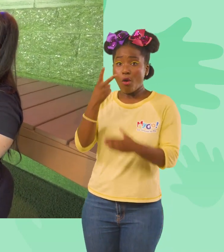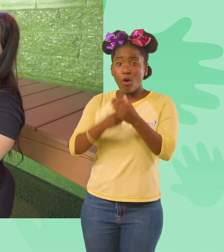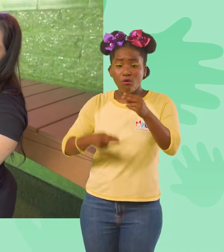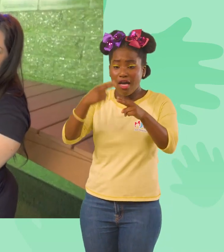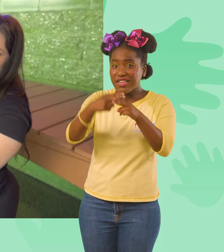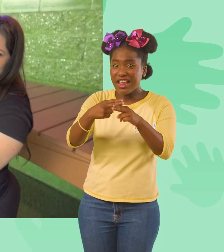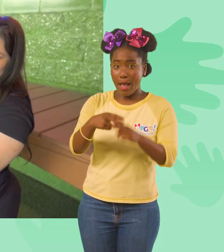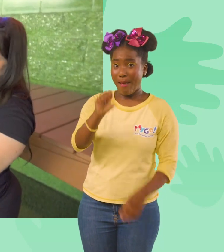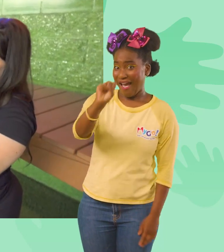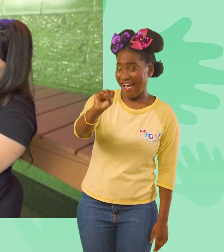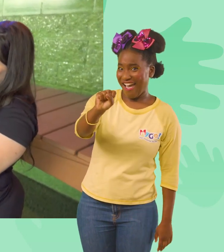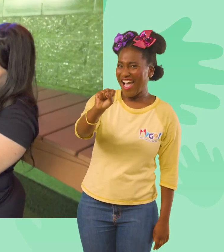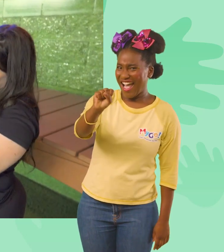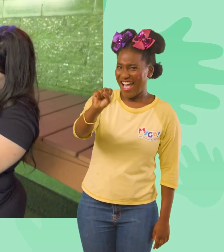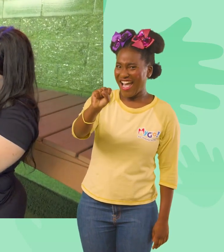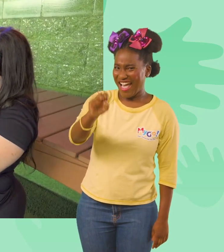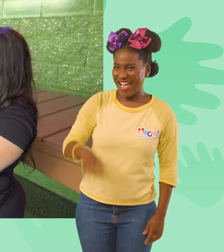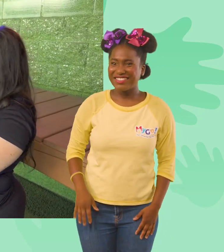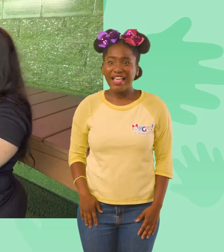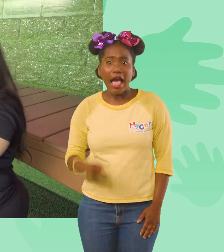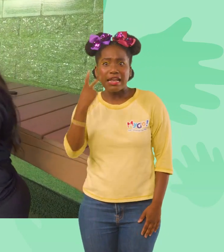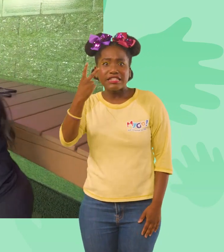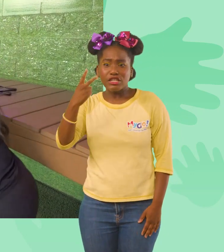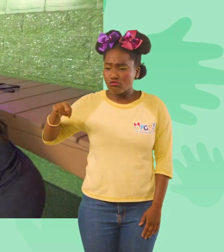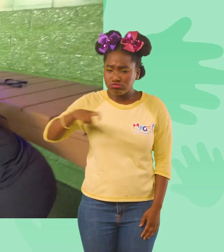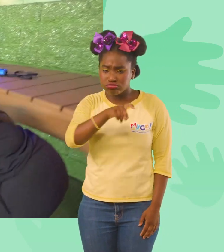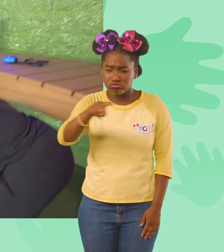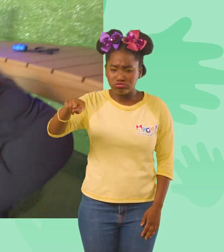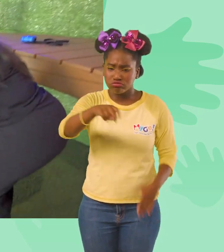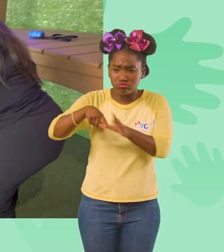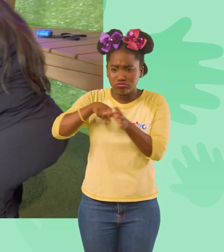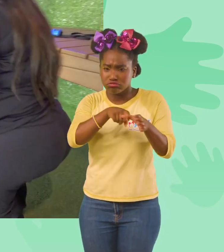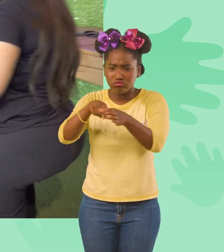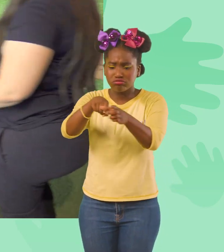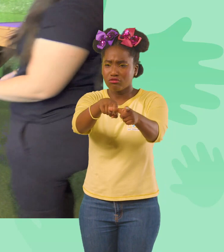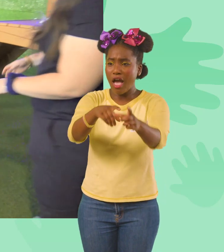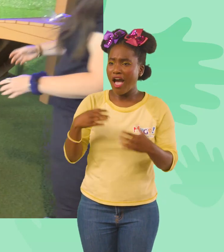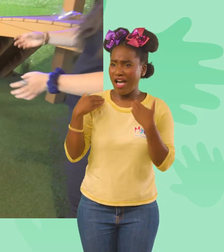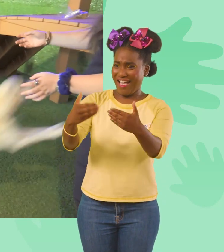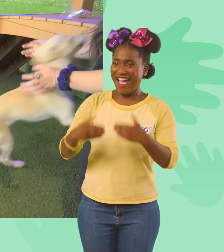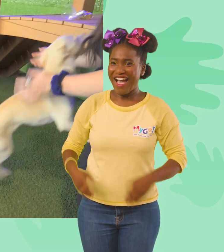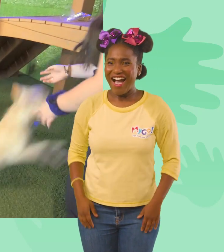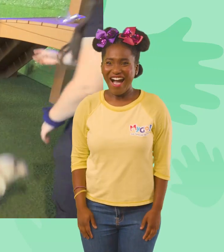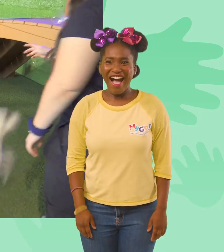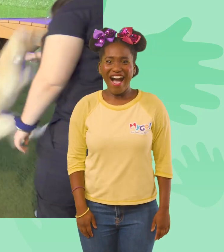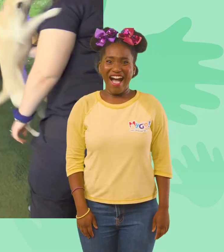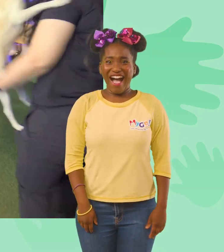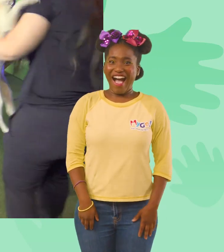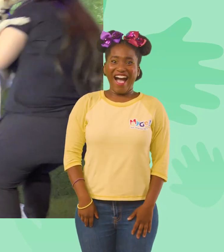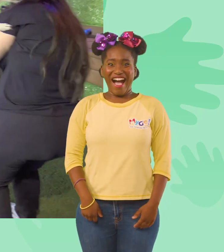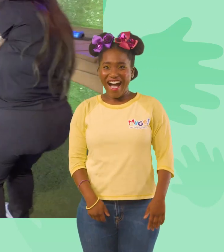with the letter S. Okay, let's see you run around, Sadie. Okay. Whoa!